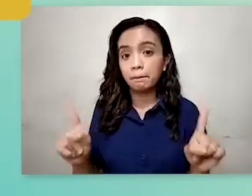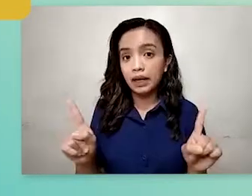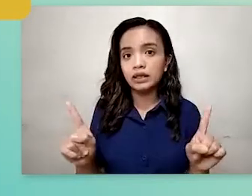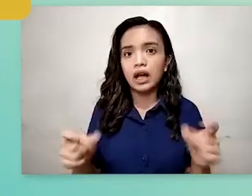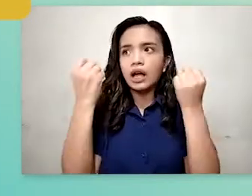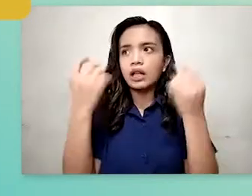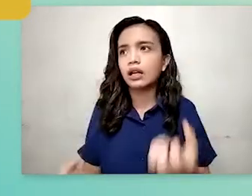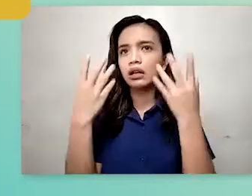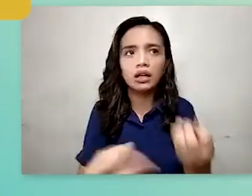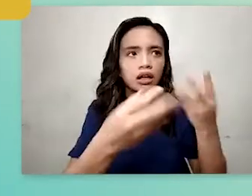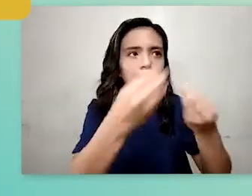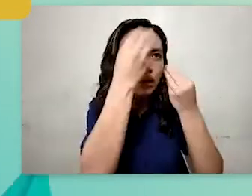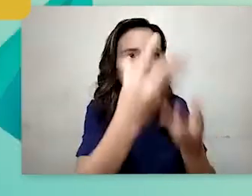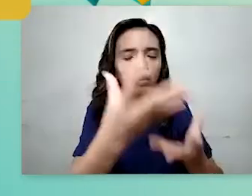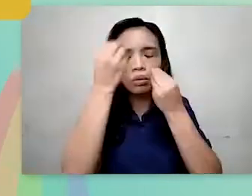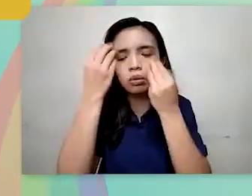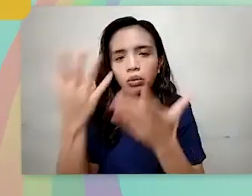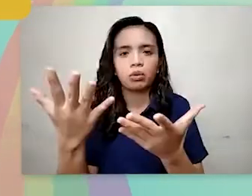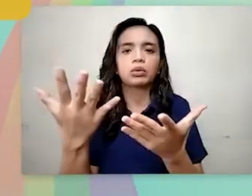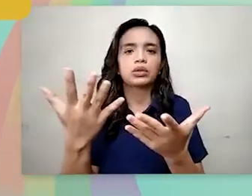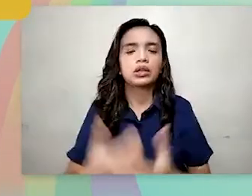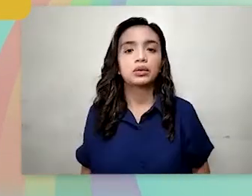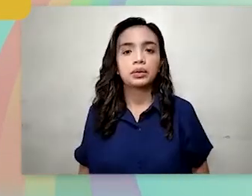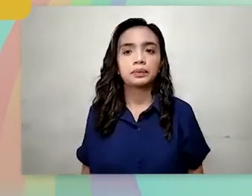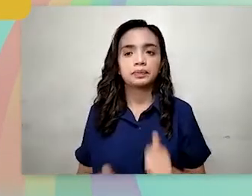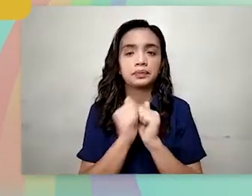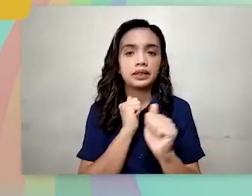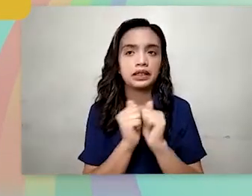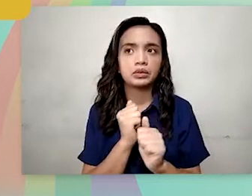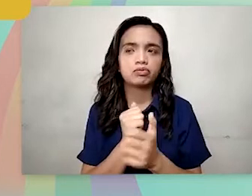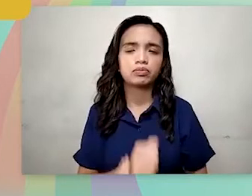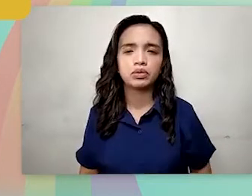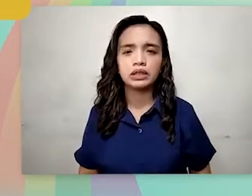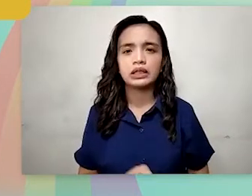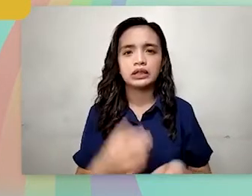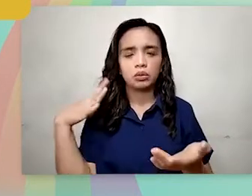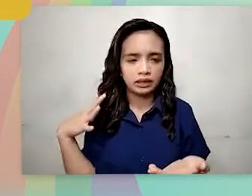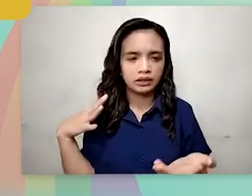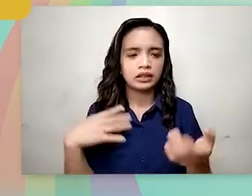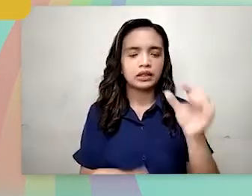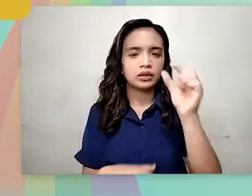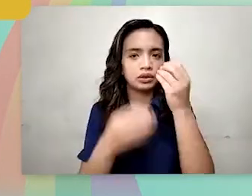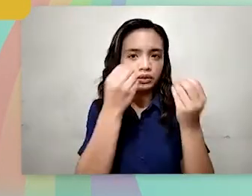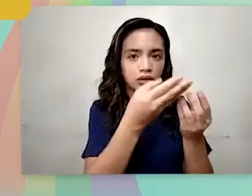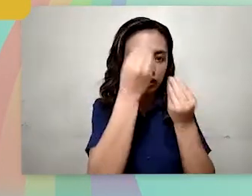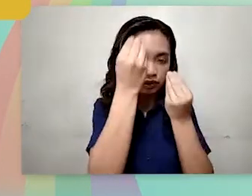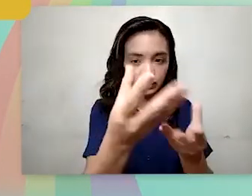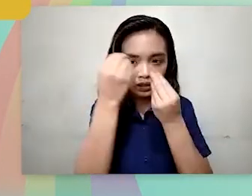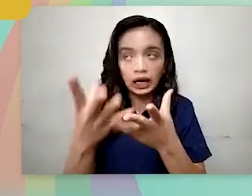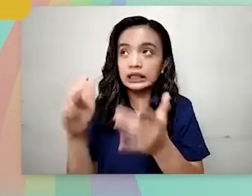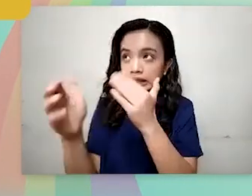not the lack of it, because in fact we're drowning with information. It's really packaging them so that